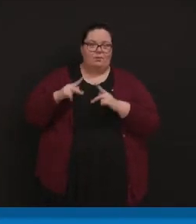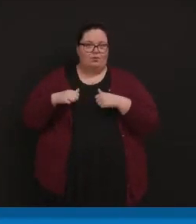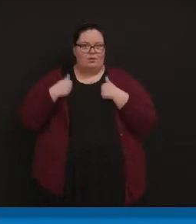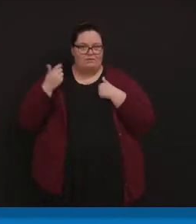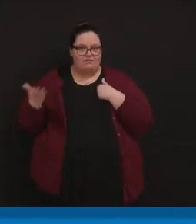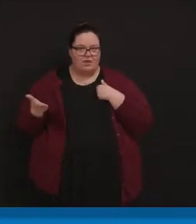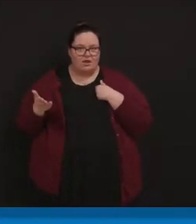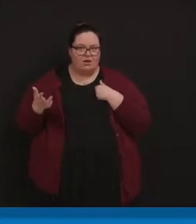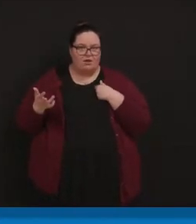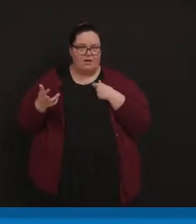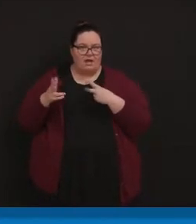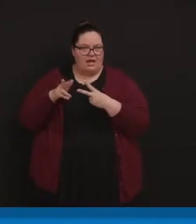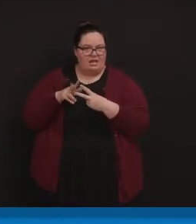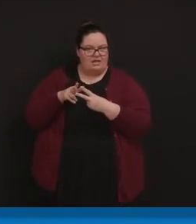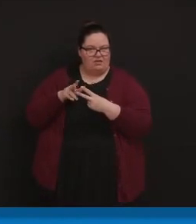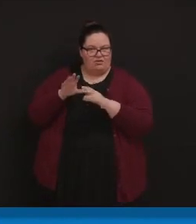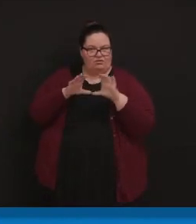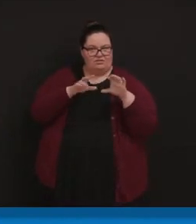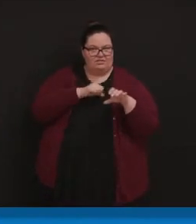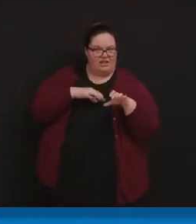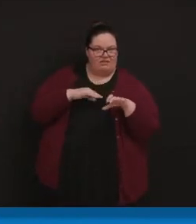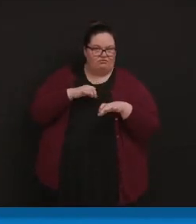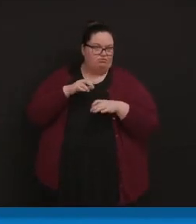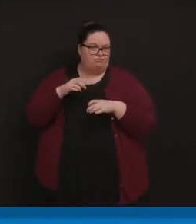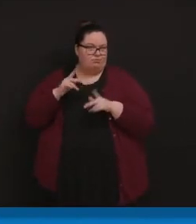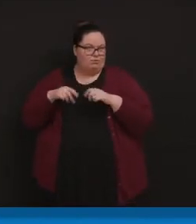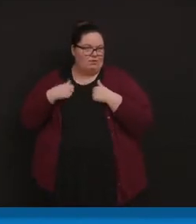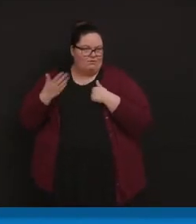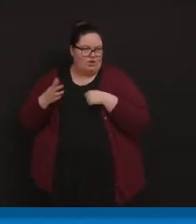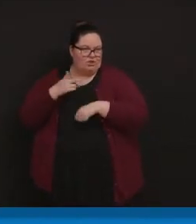those groups received the second dose as well.